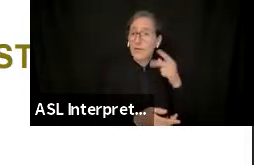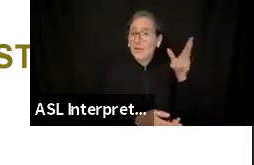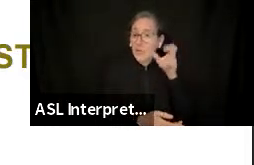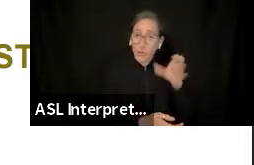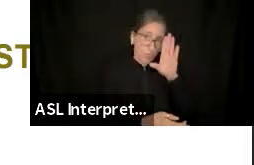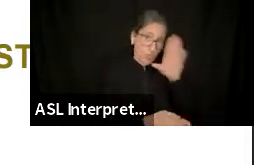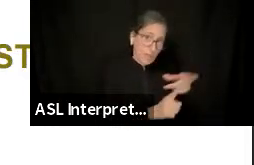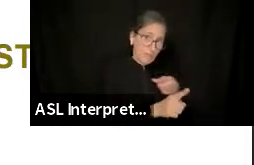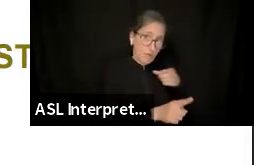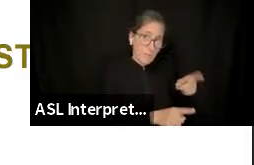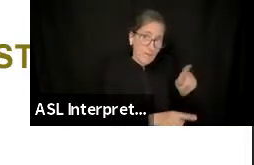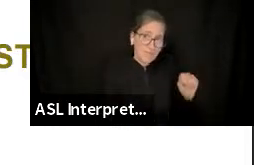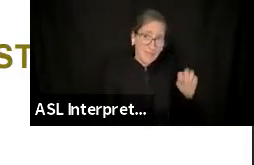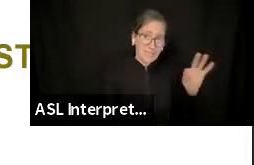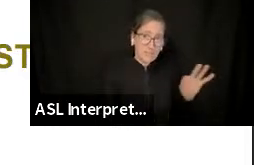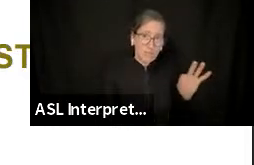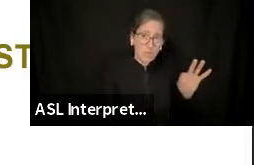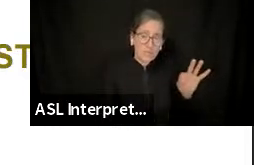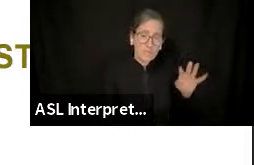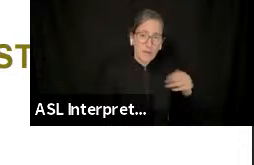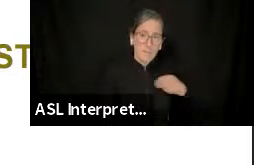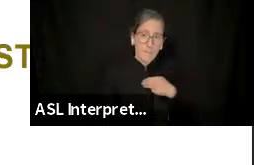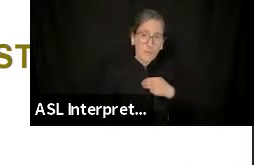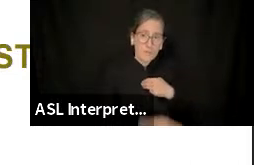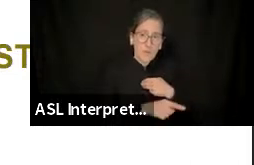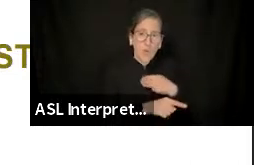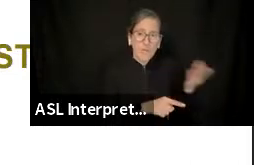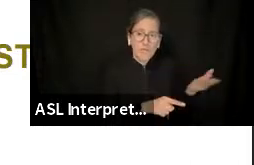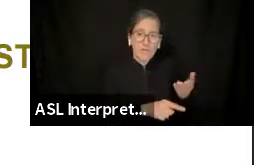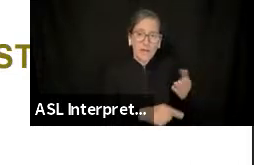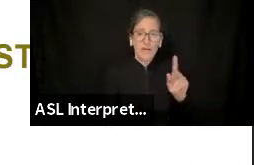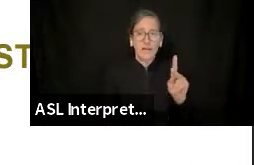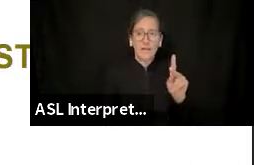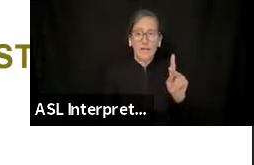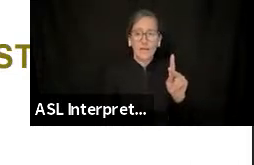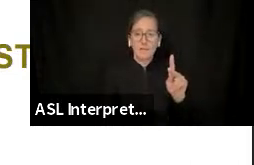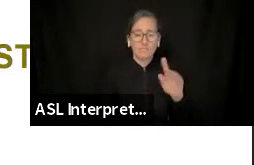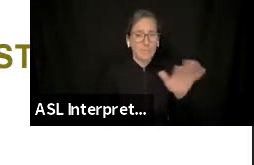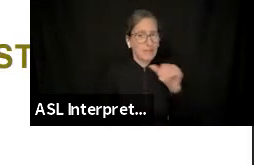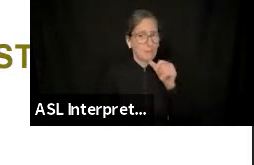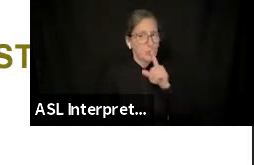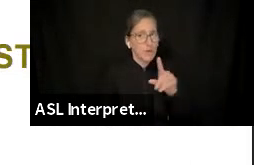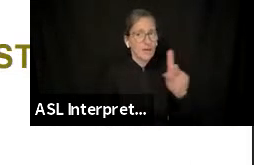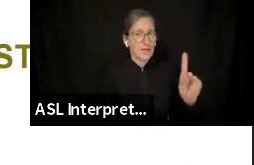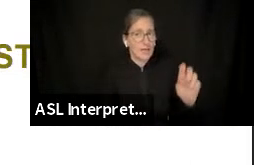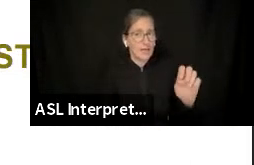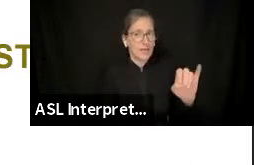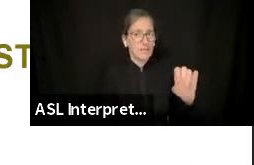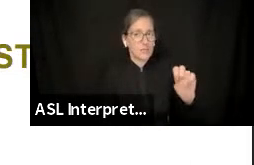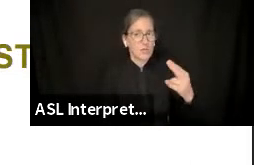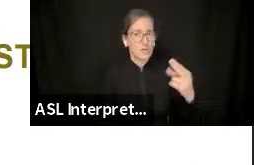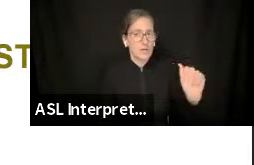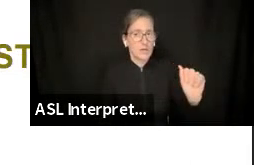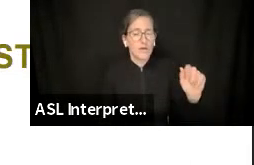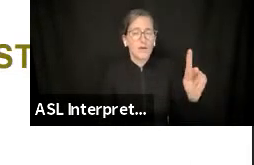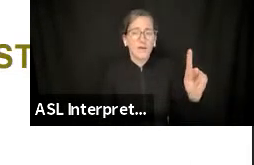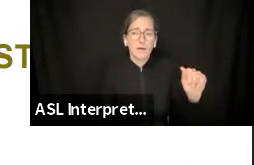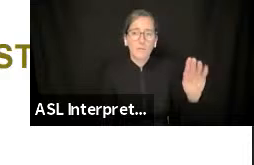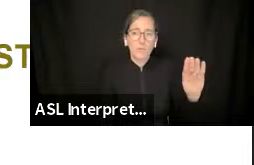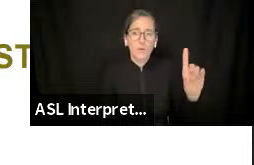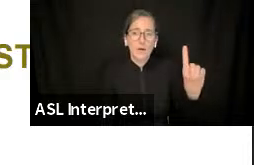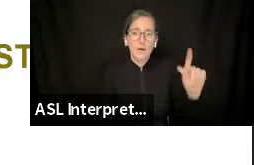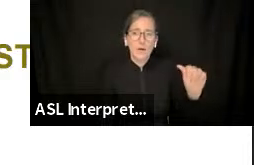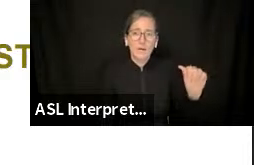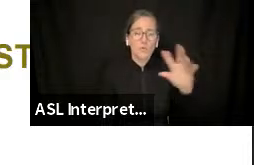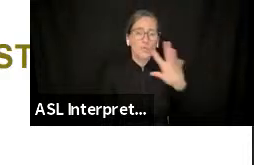we've invited Keisha Kubuta to join us today to talk a little bit about the DEI task